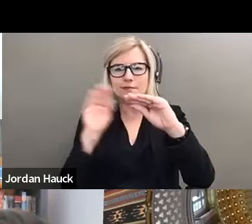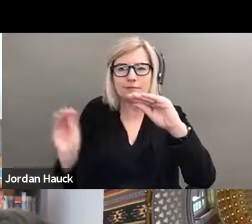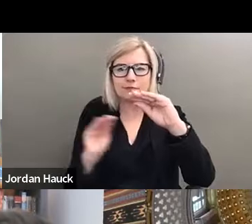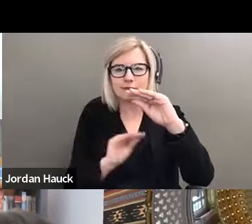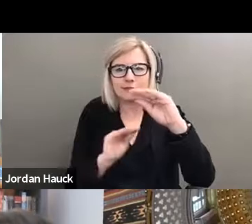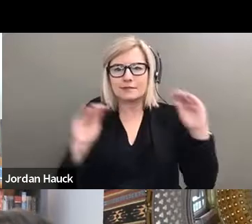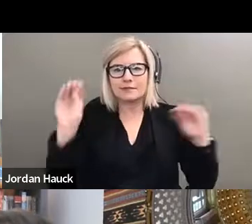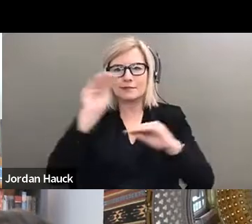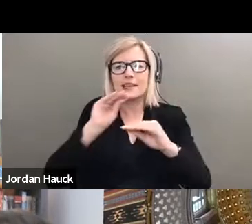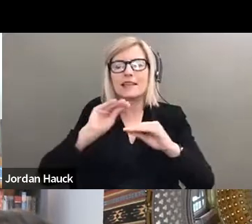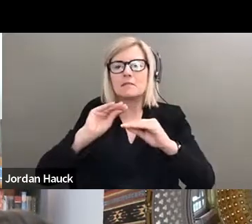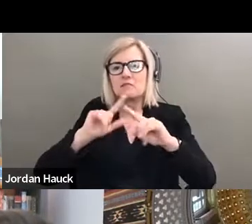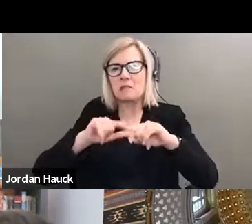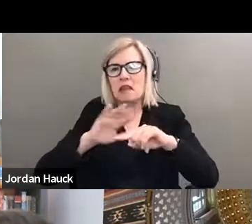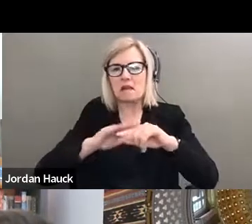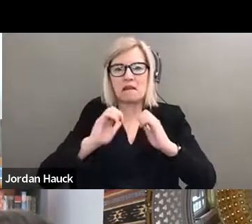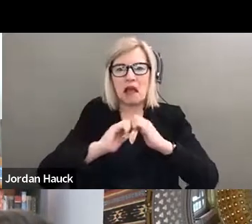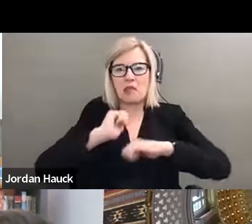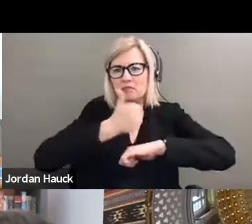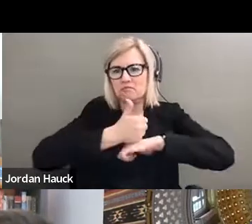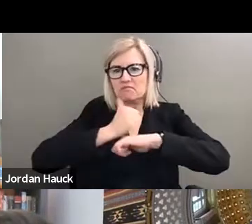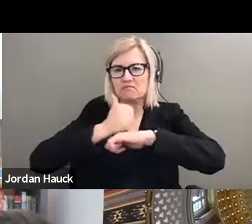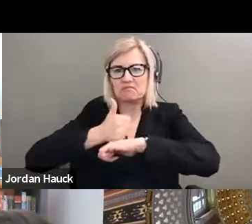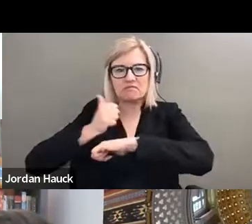on that alignment. And you can see there are,